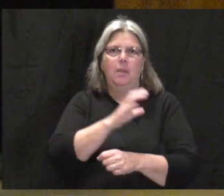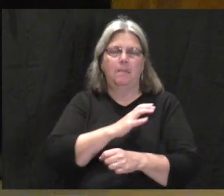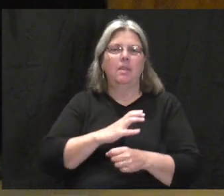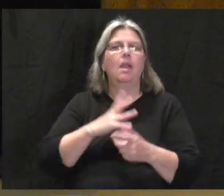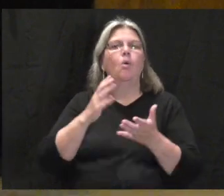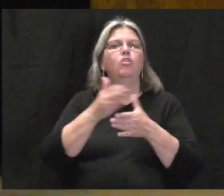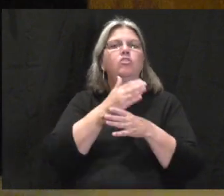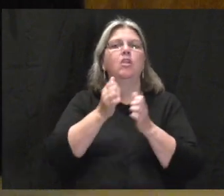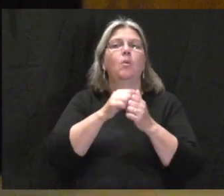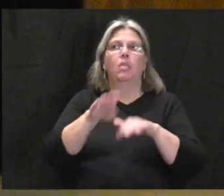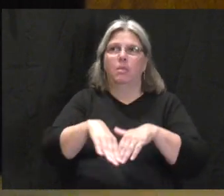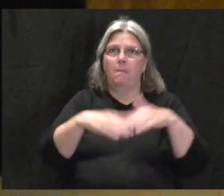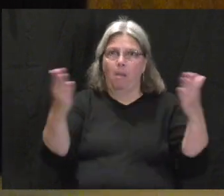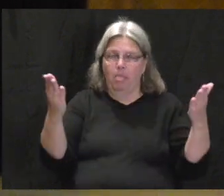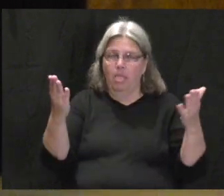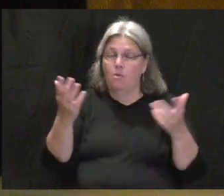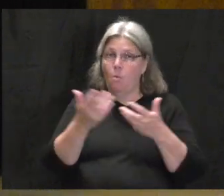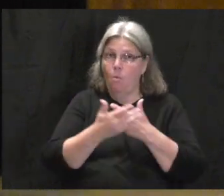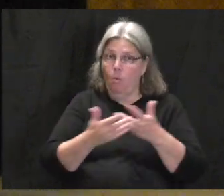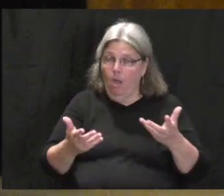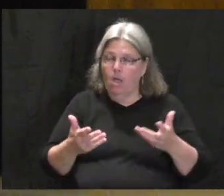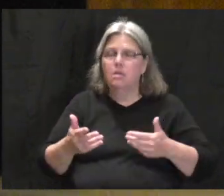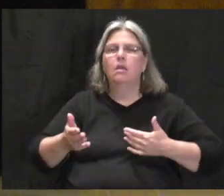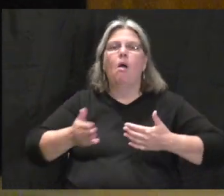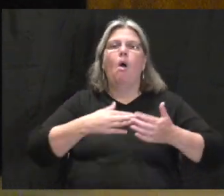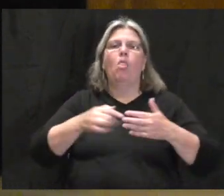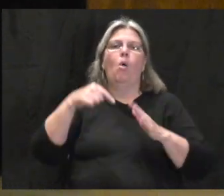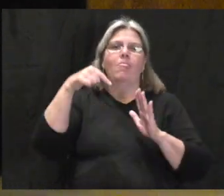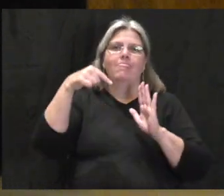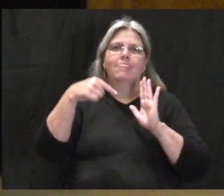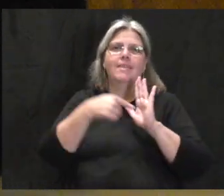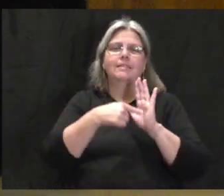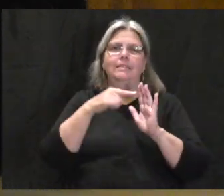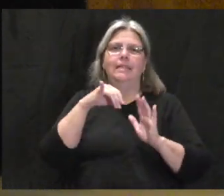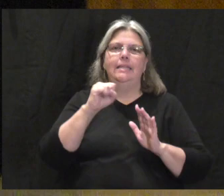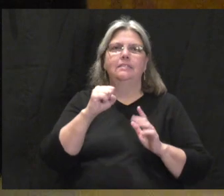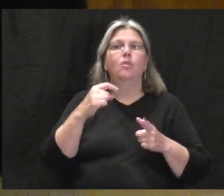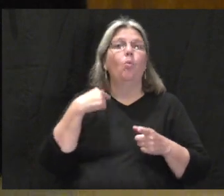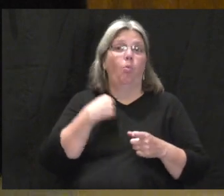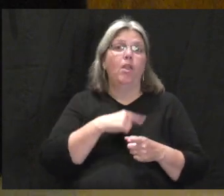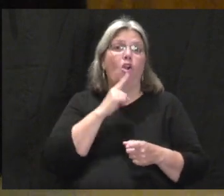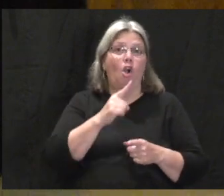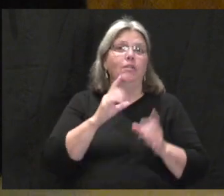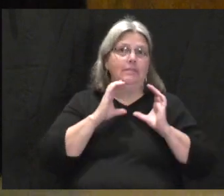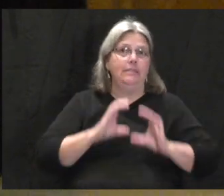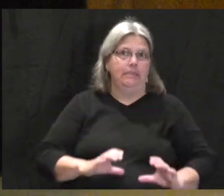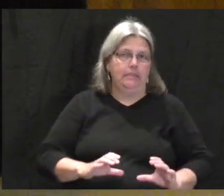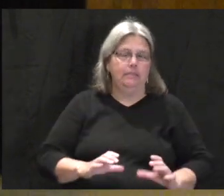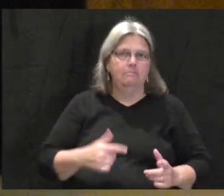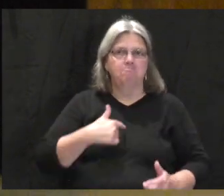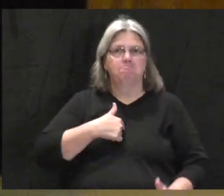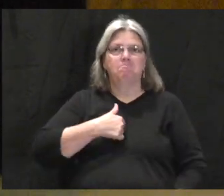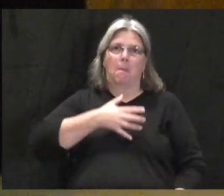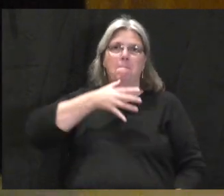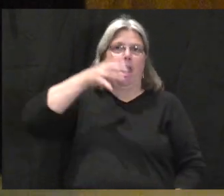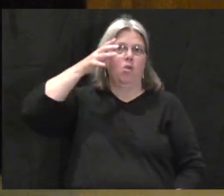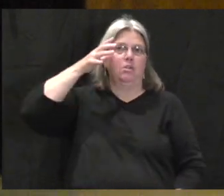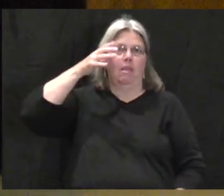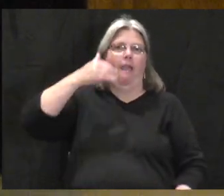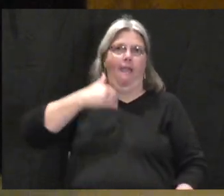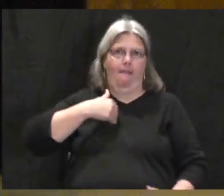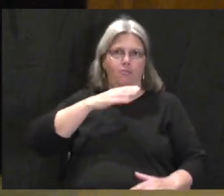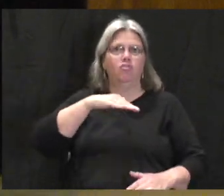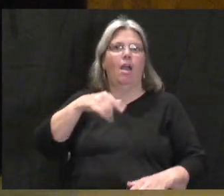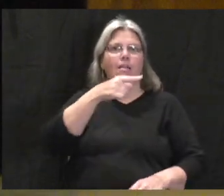with the public is that although this is, we are citizens. I'm a parent of a child at Austin East High